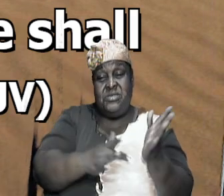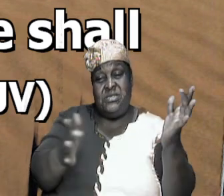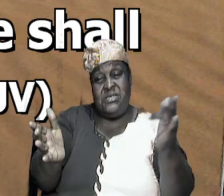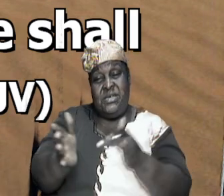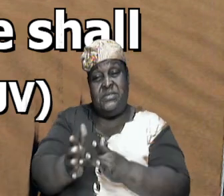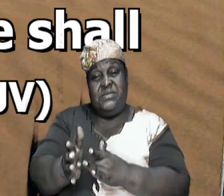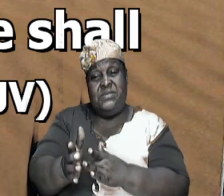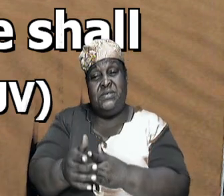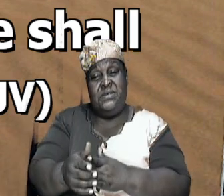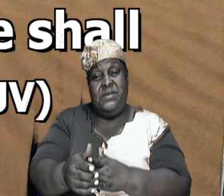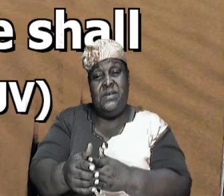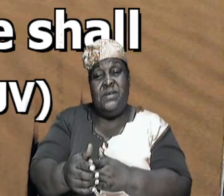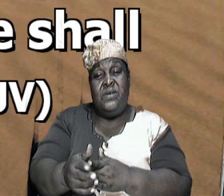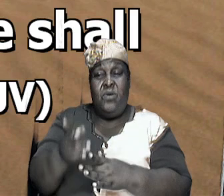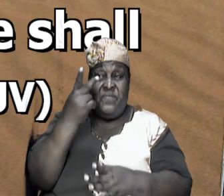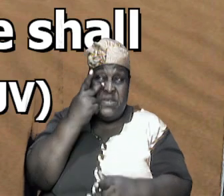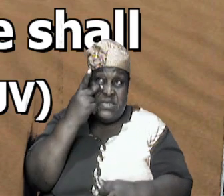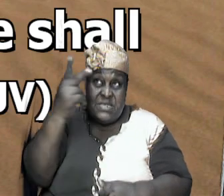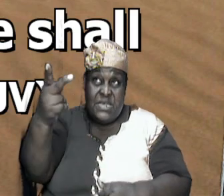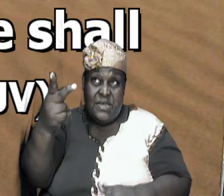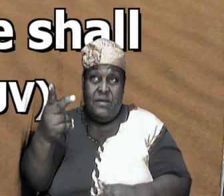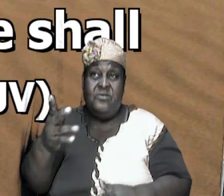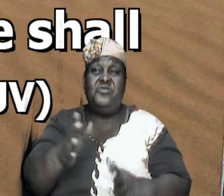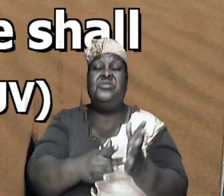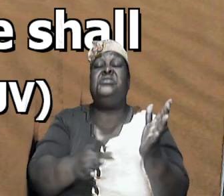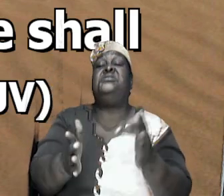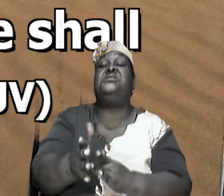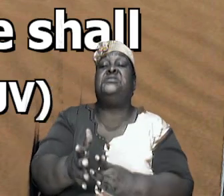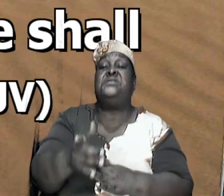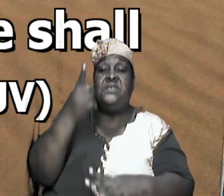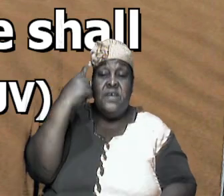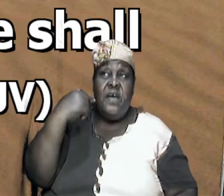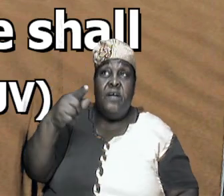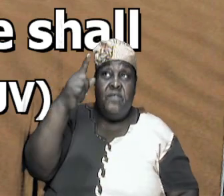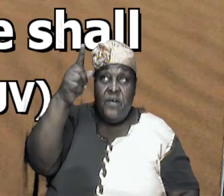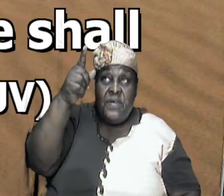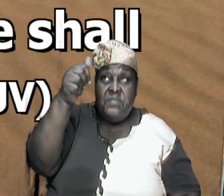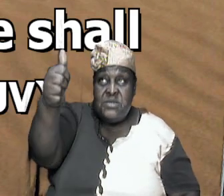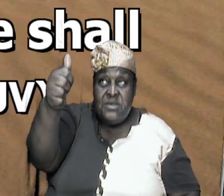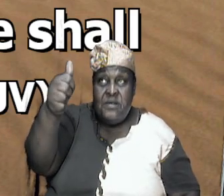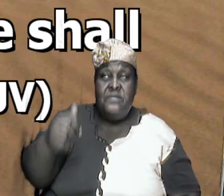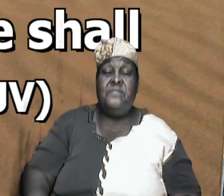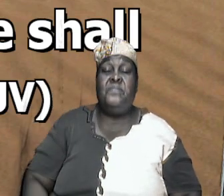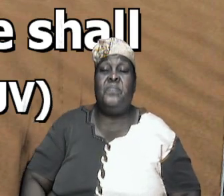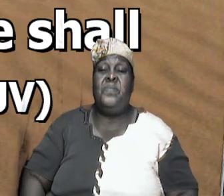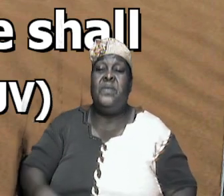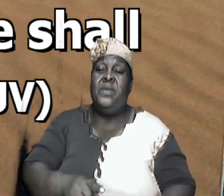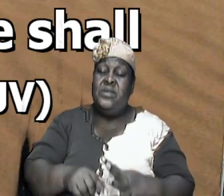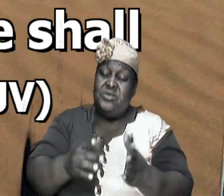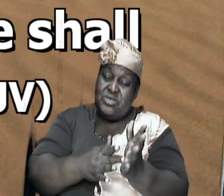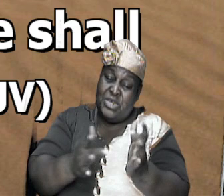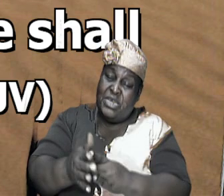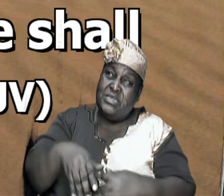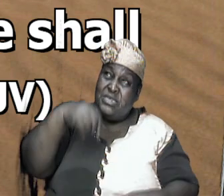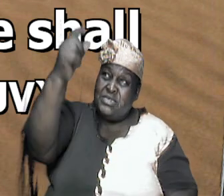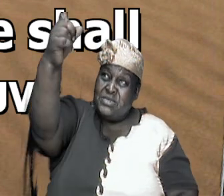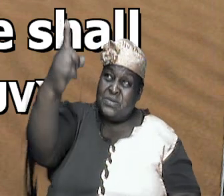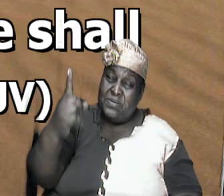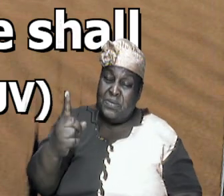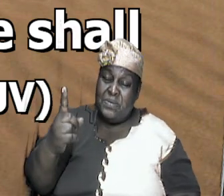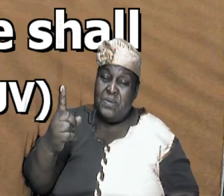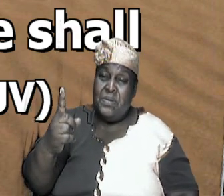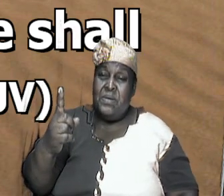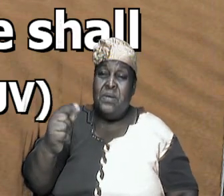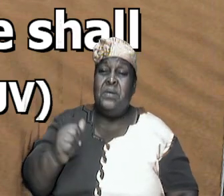this scripture tells us we are going to be, you know, the scripture says that when he shall appear, when Jesus shall